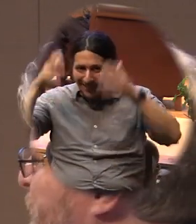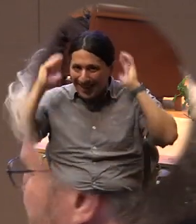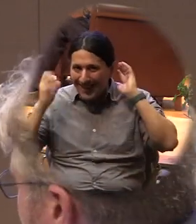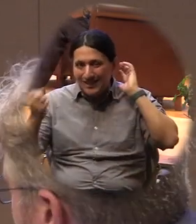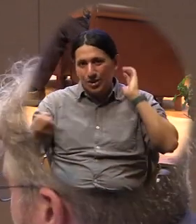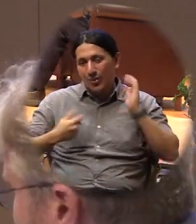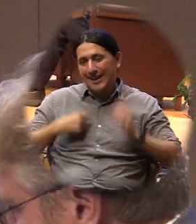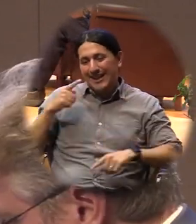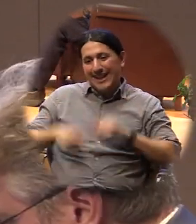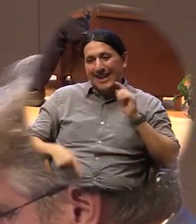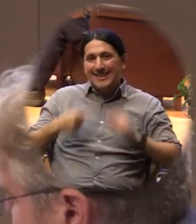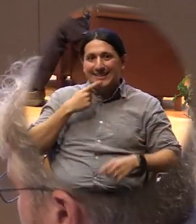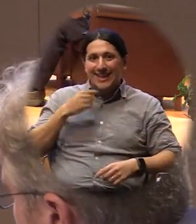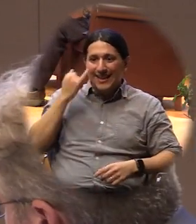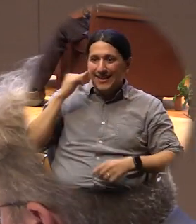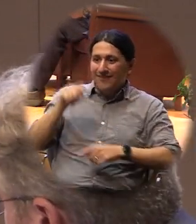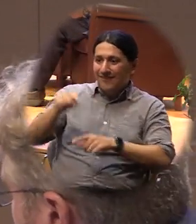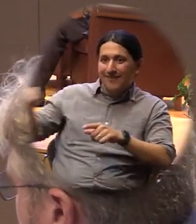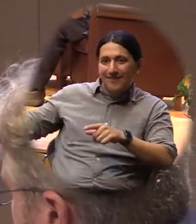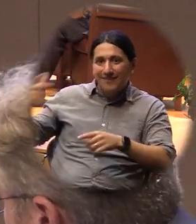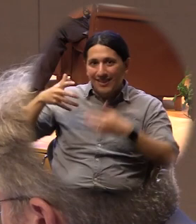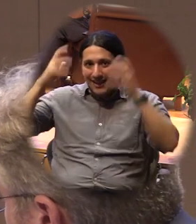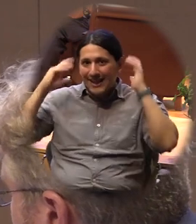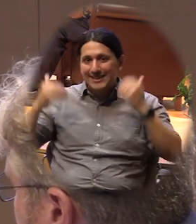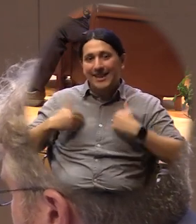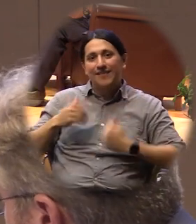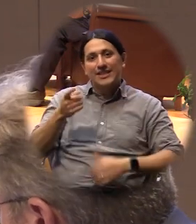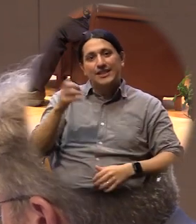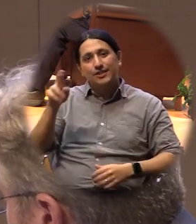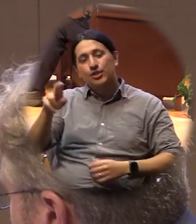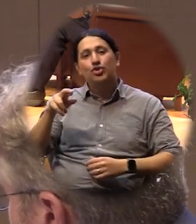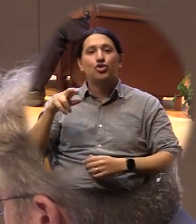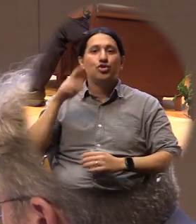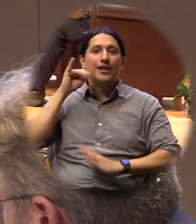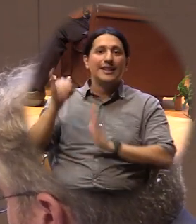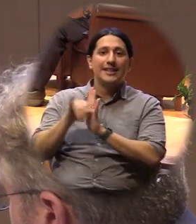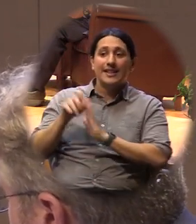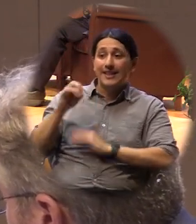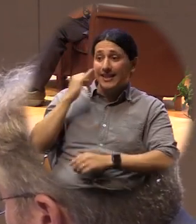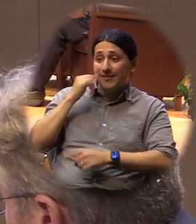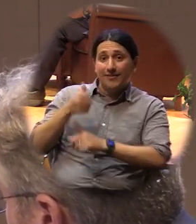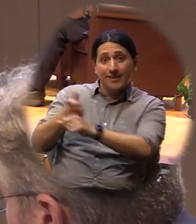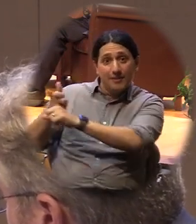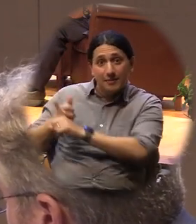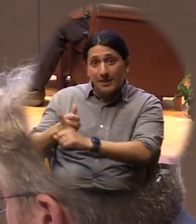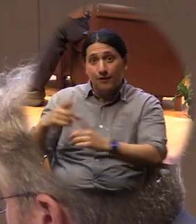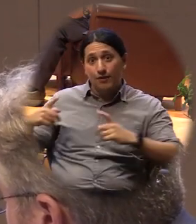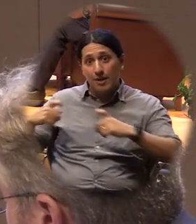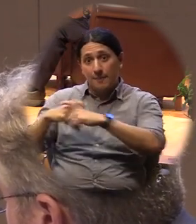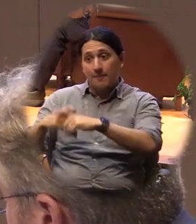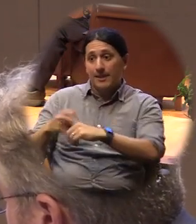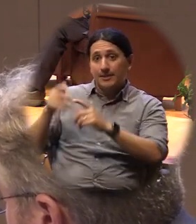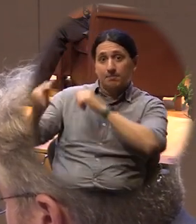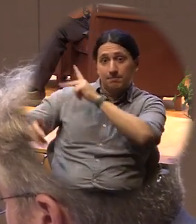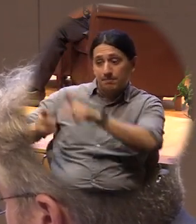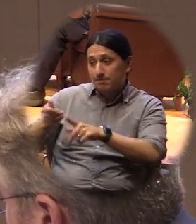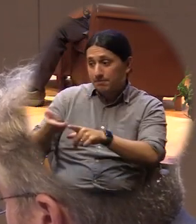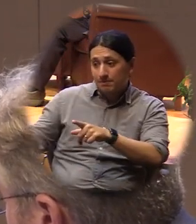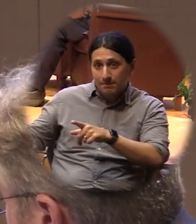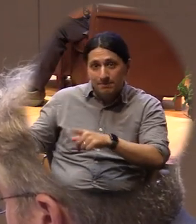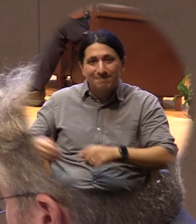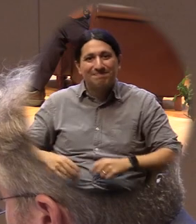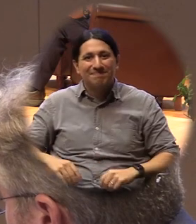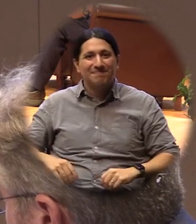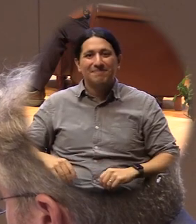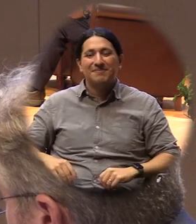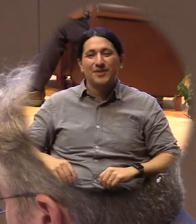lions have gender identity, whether or not they're complex enough beings for that to be true or not, I do think that